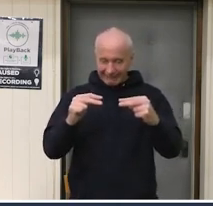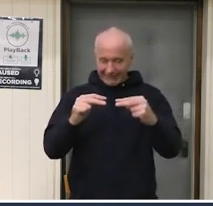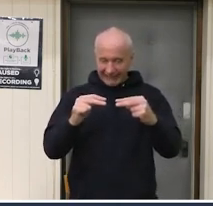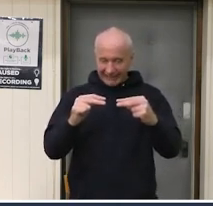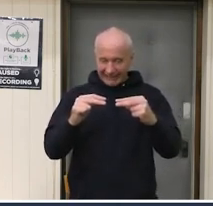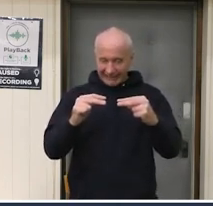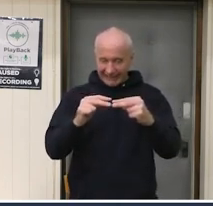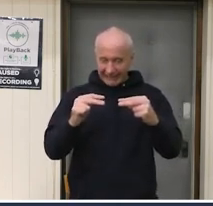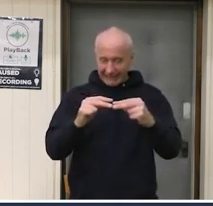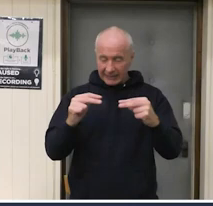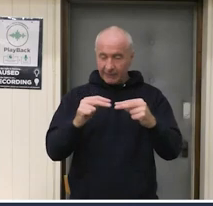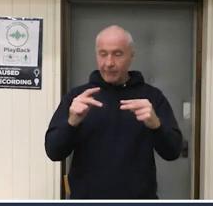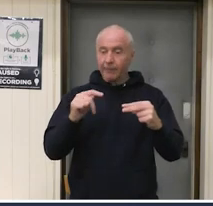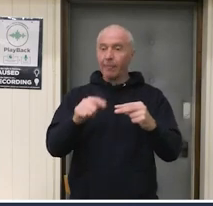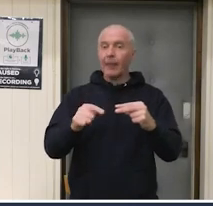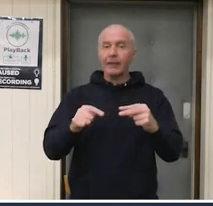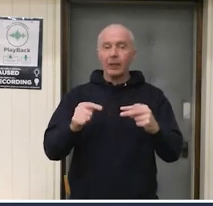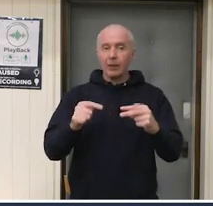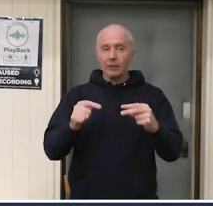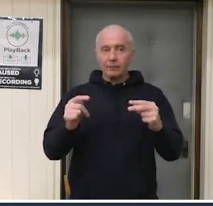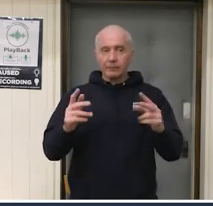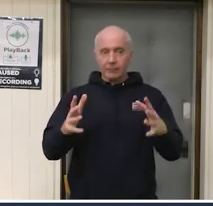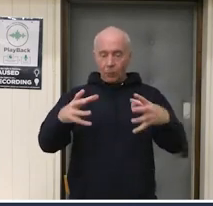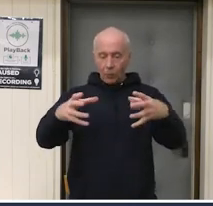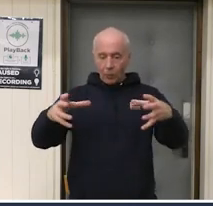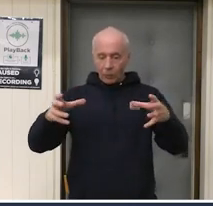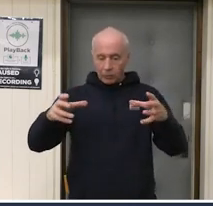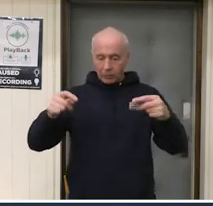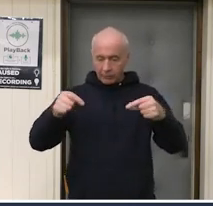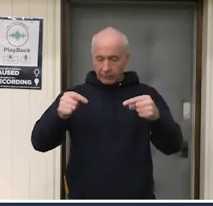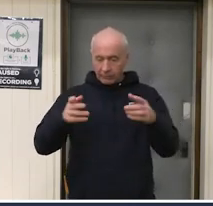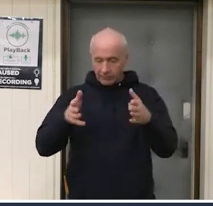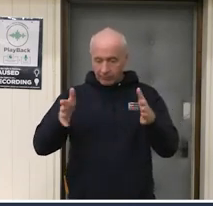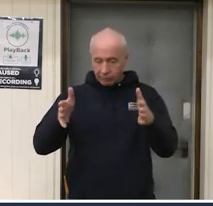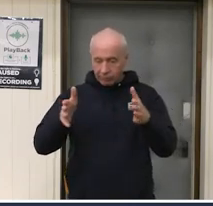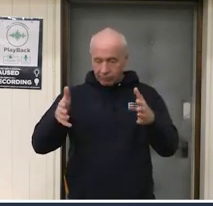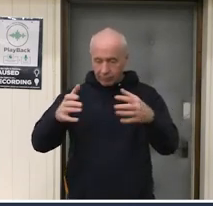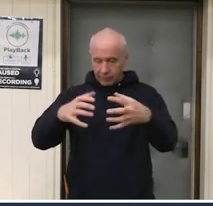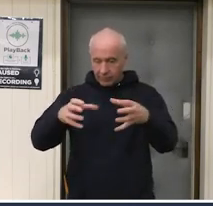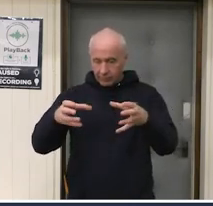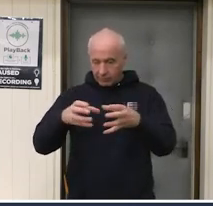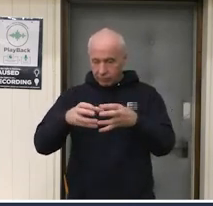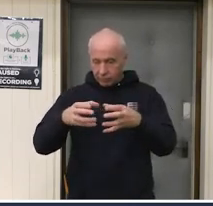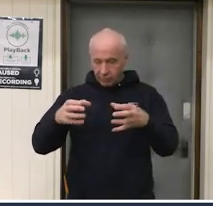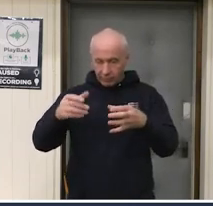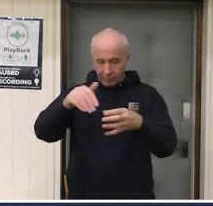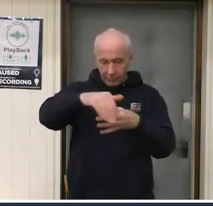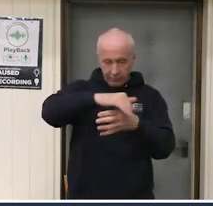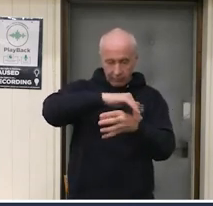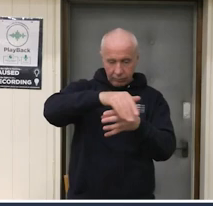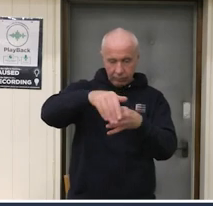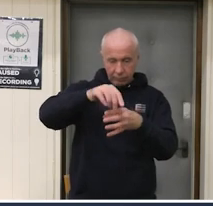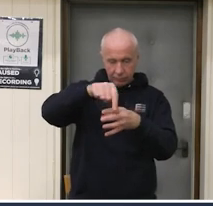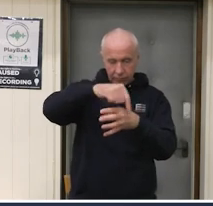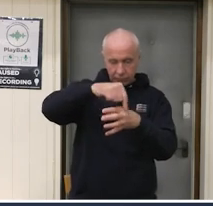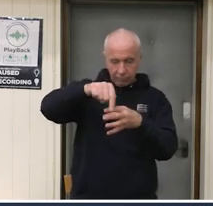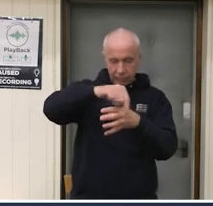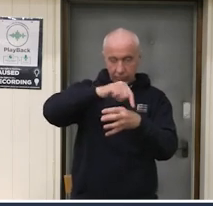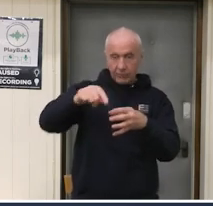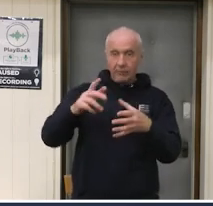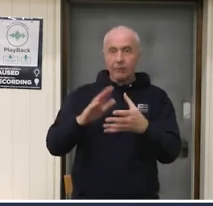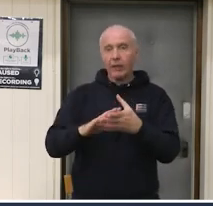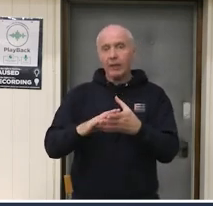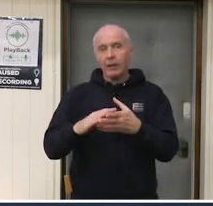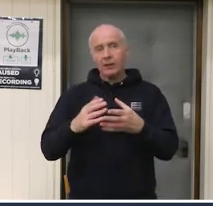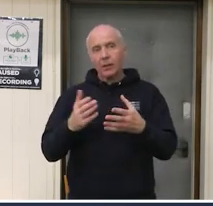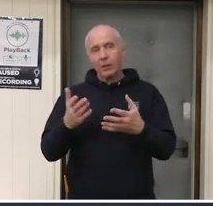so that it's not touching the walls. And so it's basically the way of keeping a moderate density of particles together for a very long